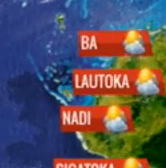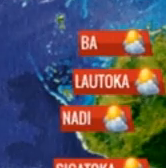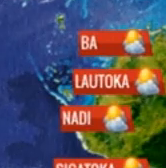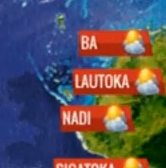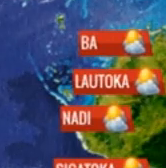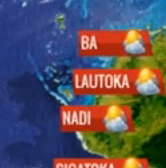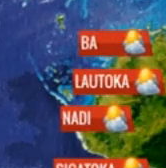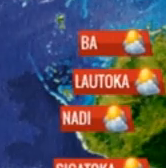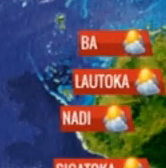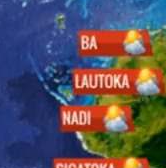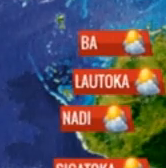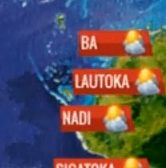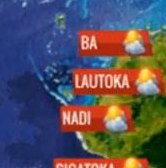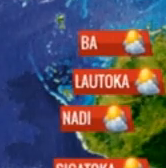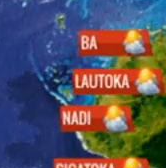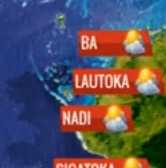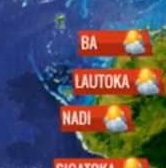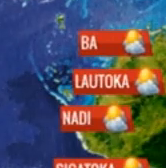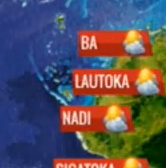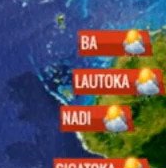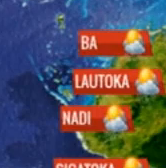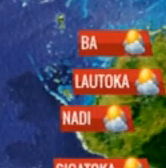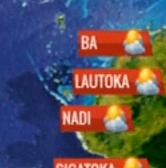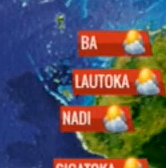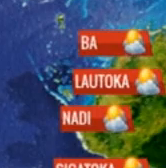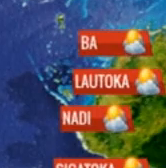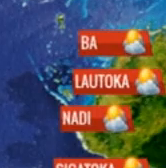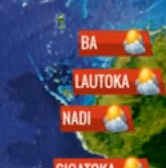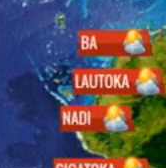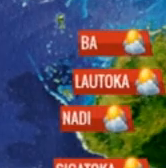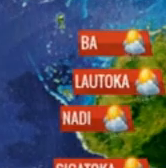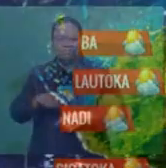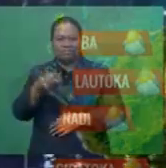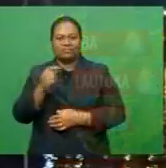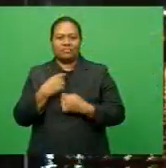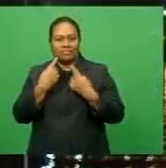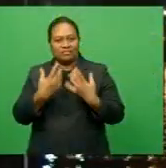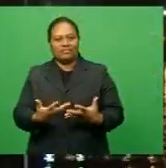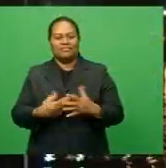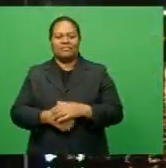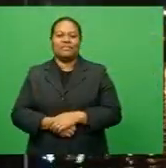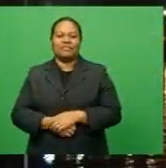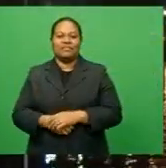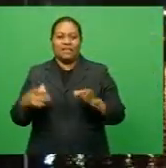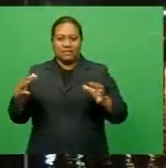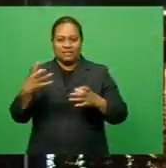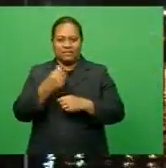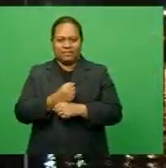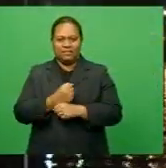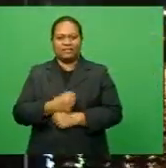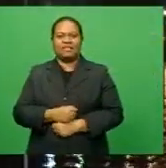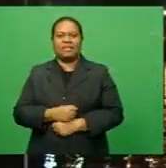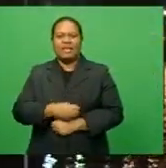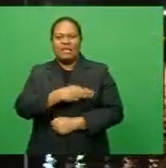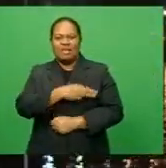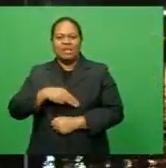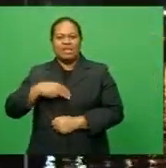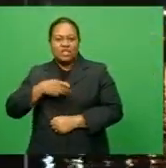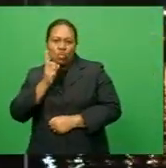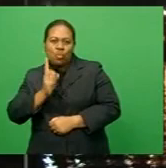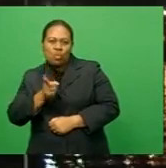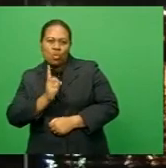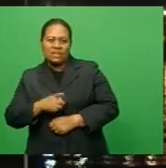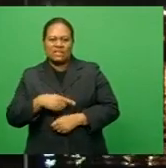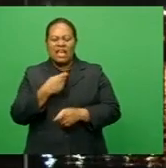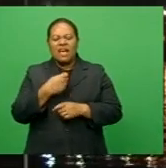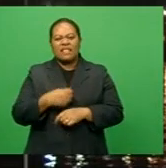isolated afternoon or evening showers and possible thunderstorms. And recapping the main stories for tonight, Ministry warns